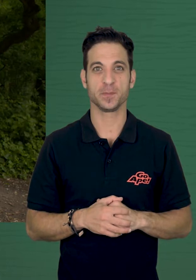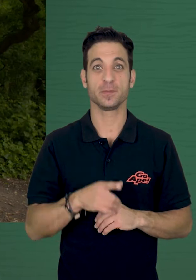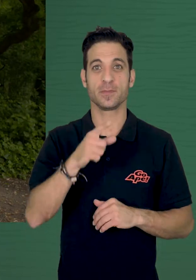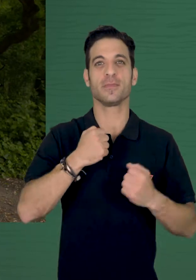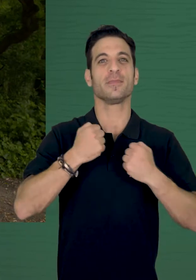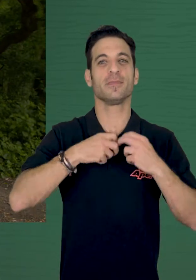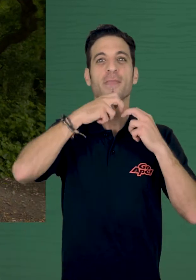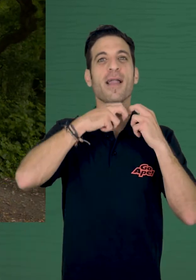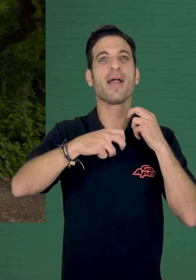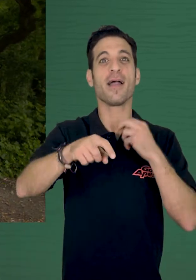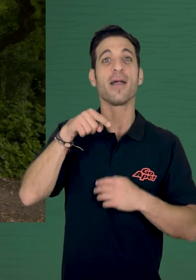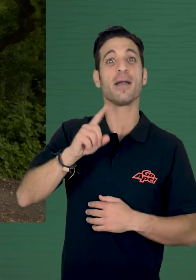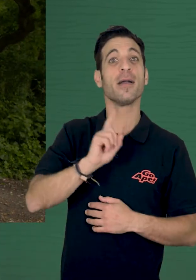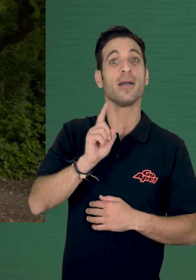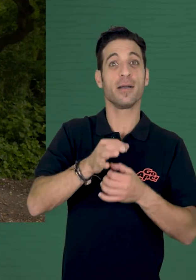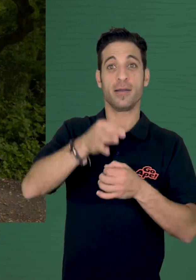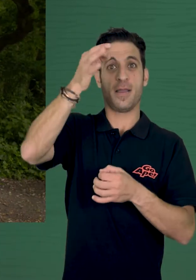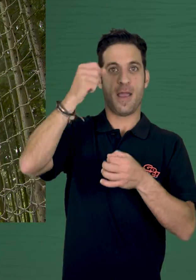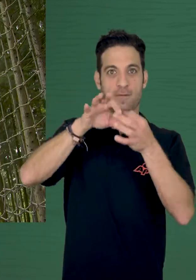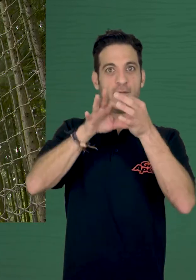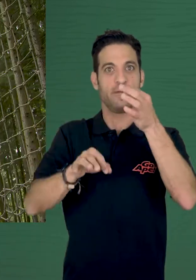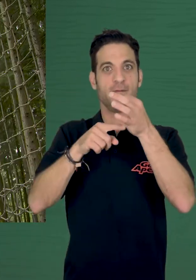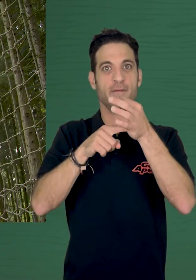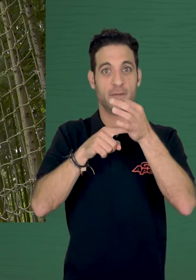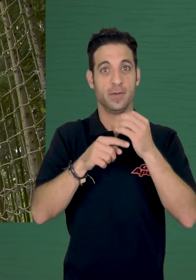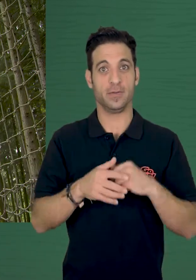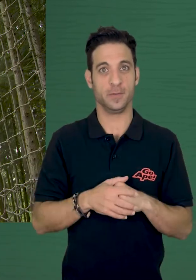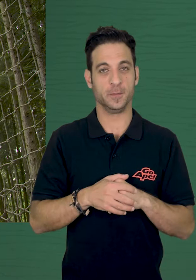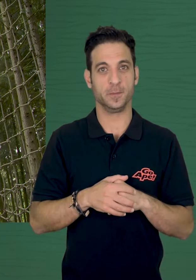So a Tarzan swing involves swinging on this rope into a cargo net.